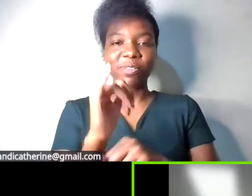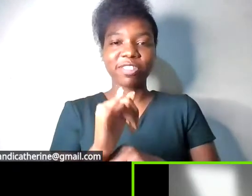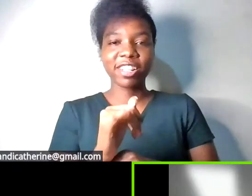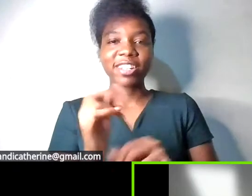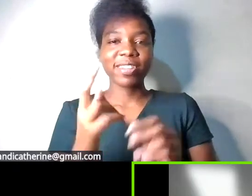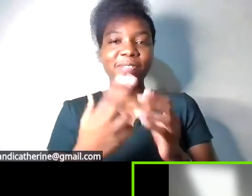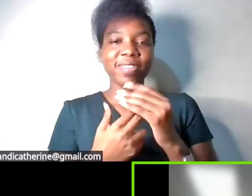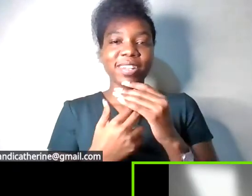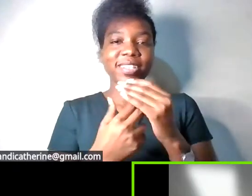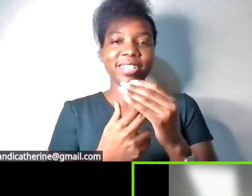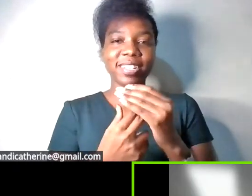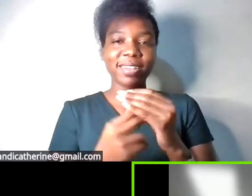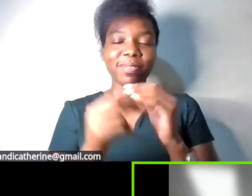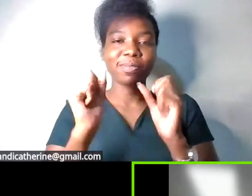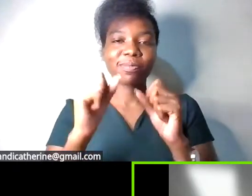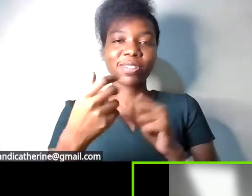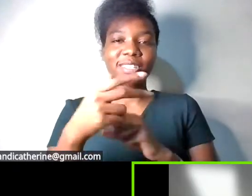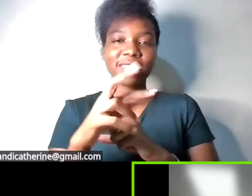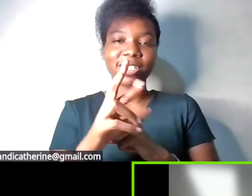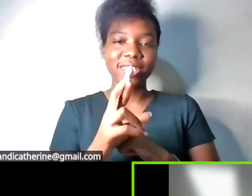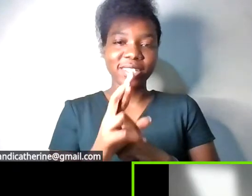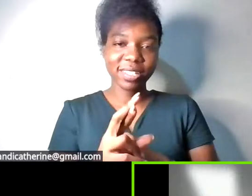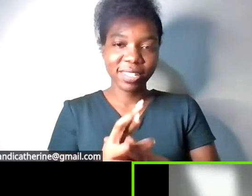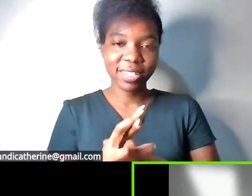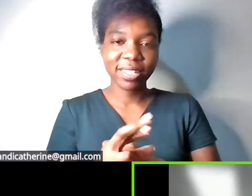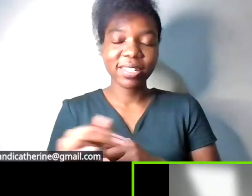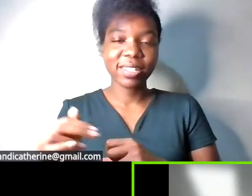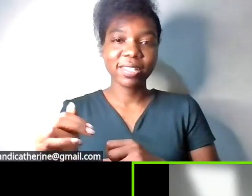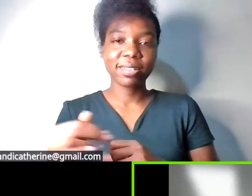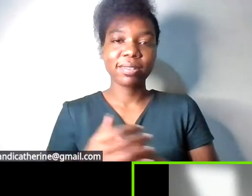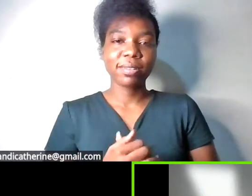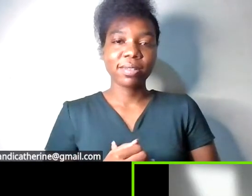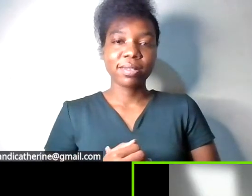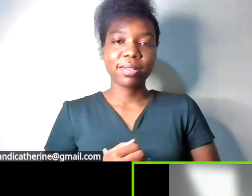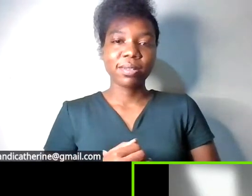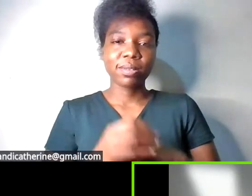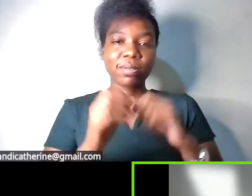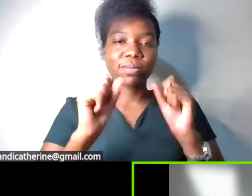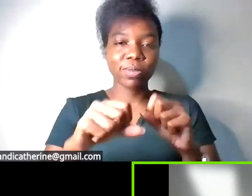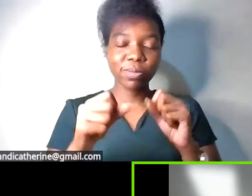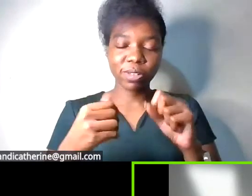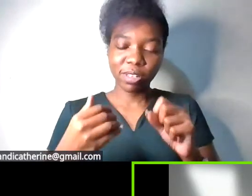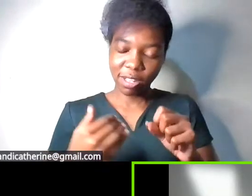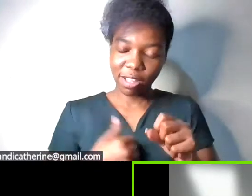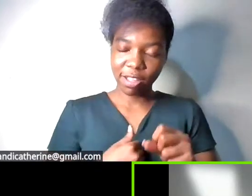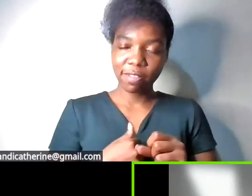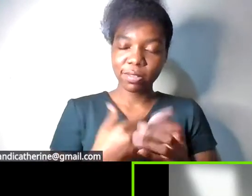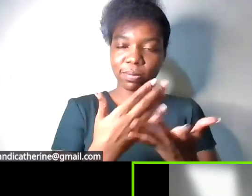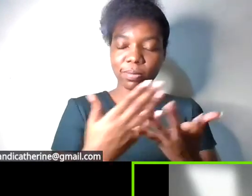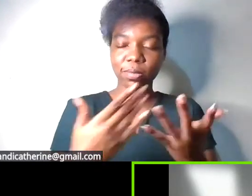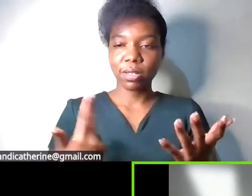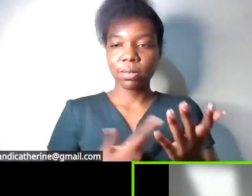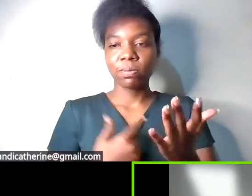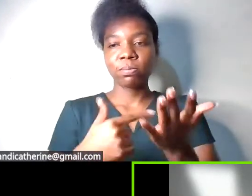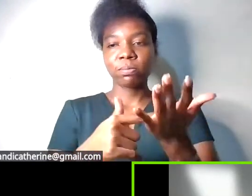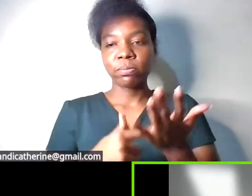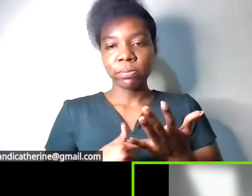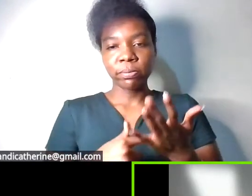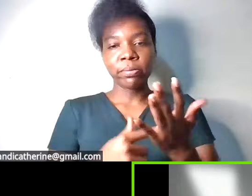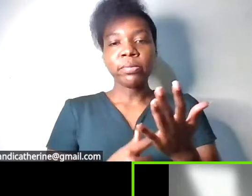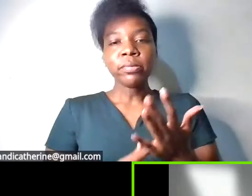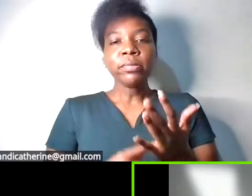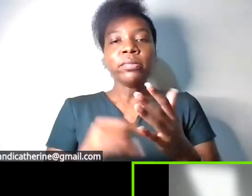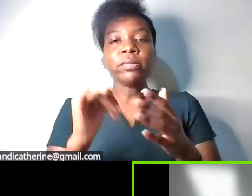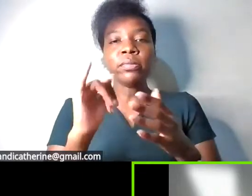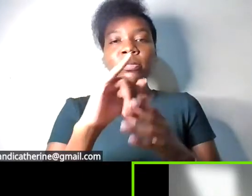Proposition HR, to handle this? Because again, they'll be the ones that you will be discussing this with as far as this. Joseph, are